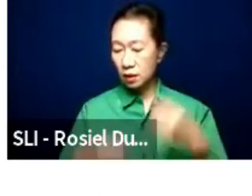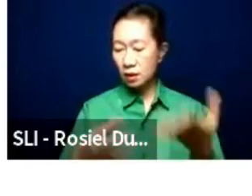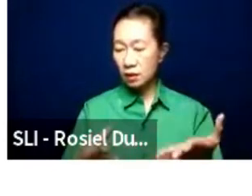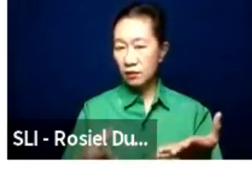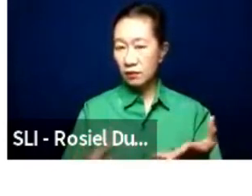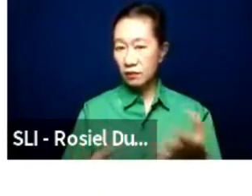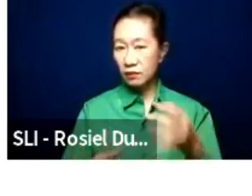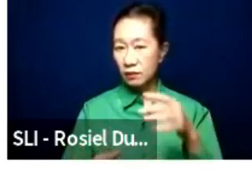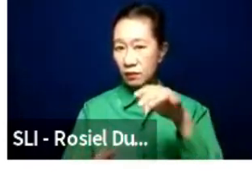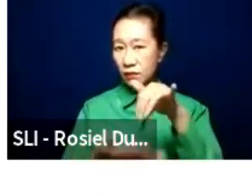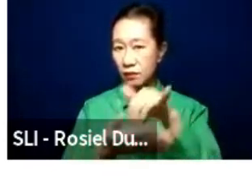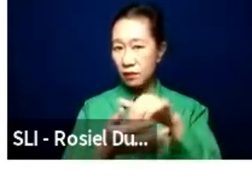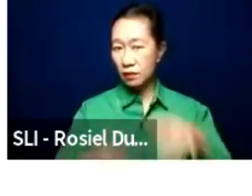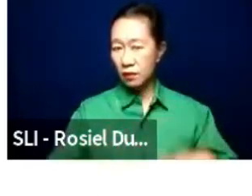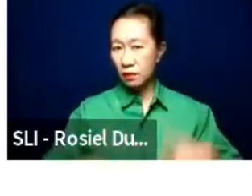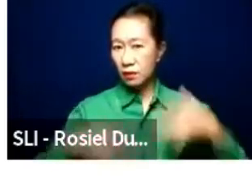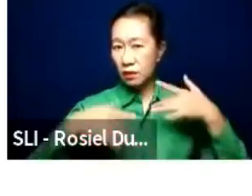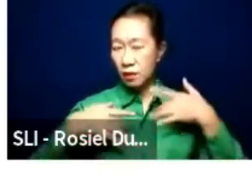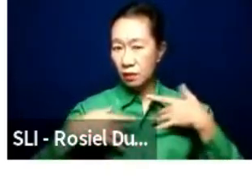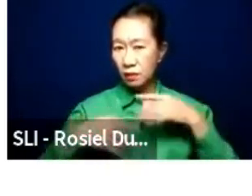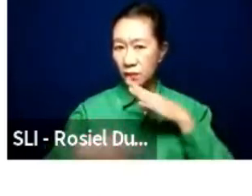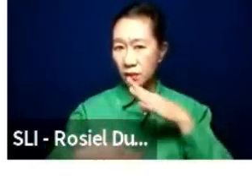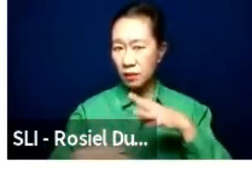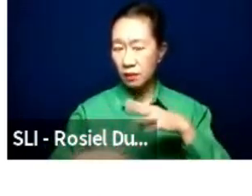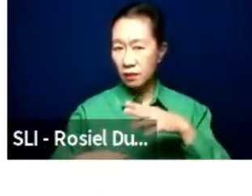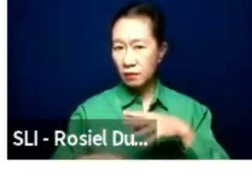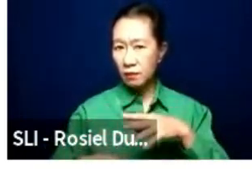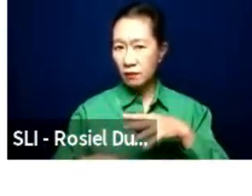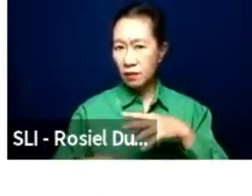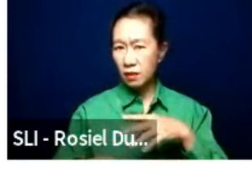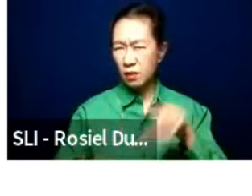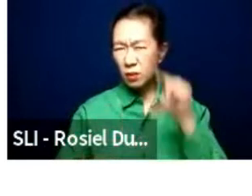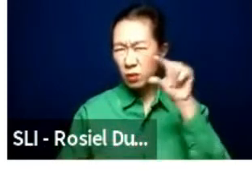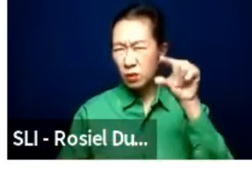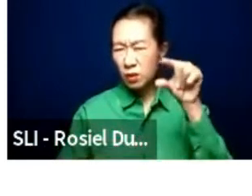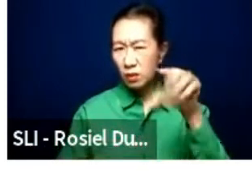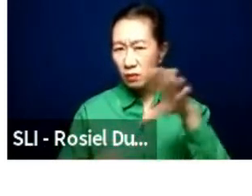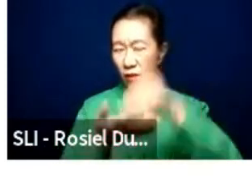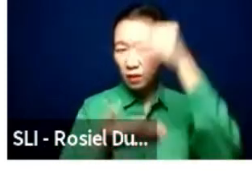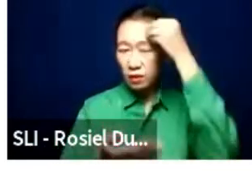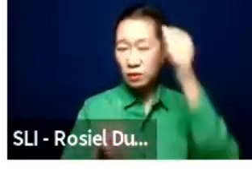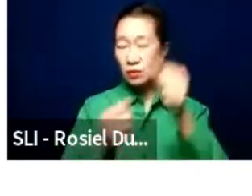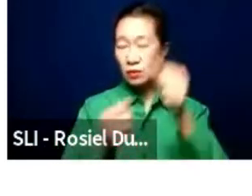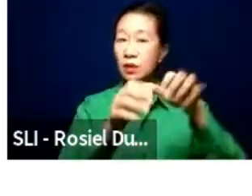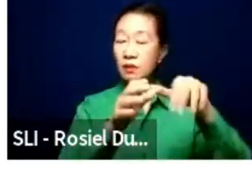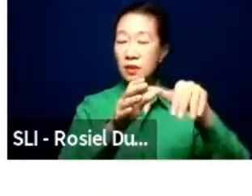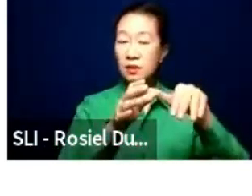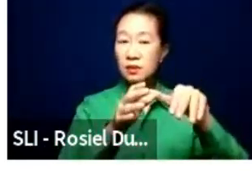rights. So kasi very few of our learners with